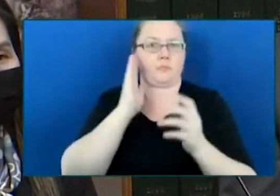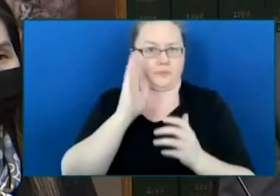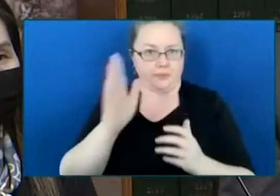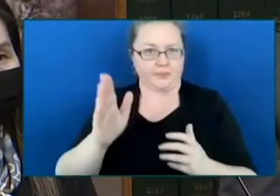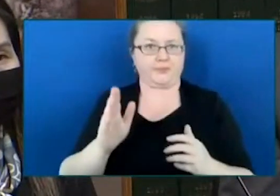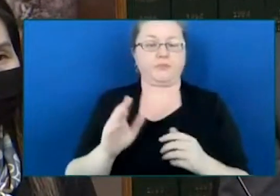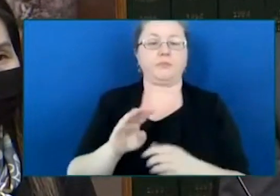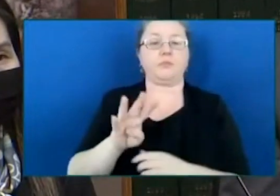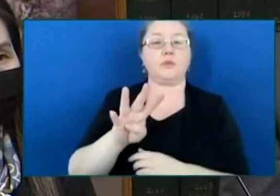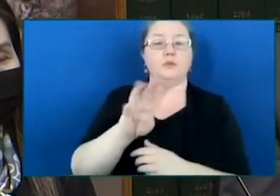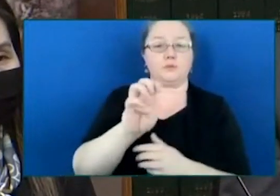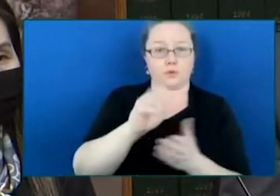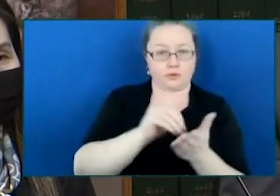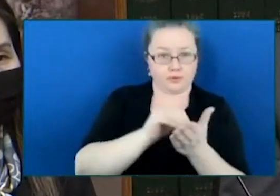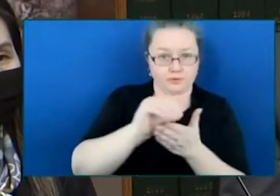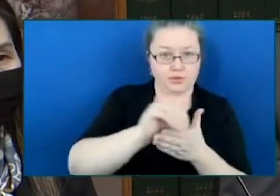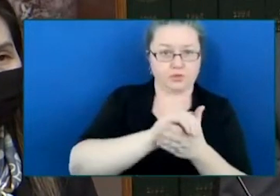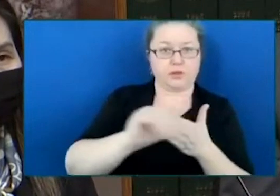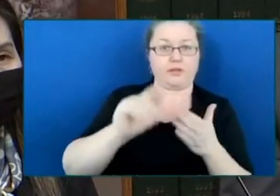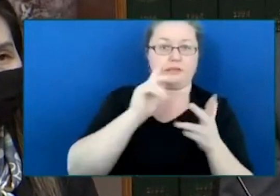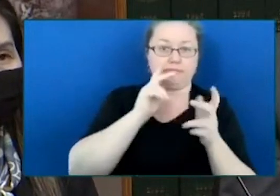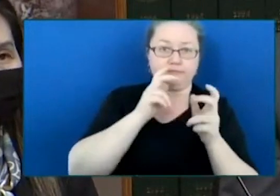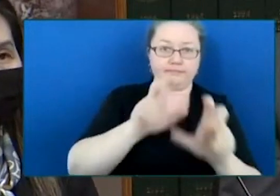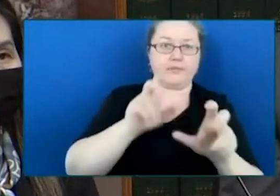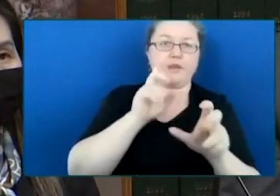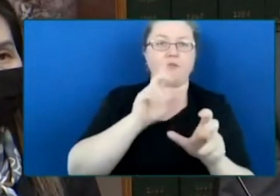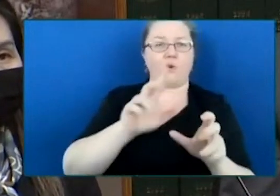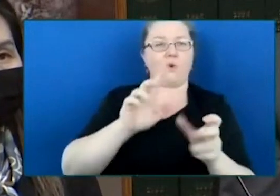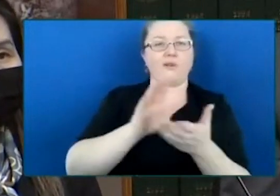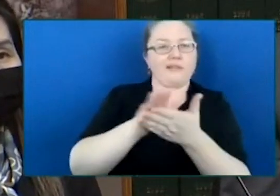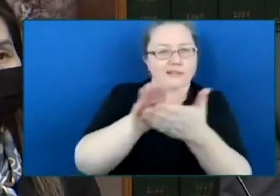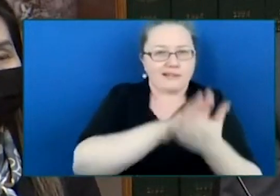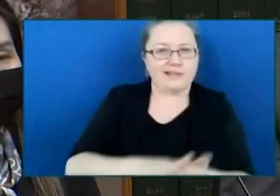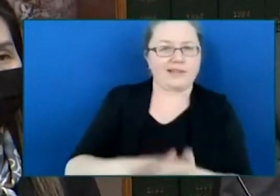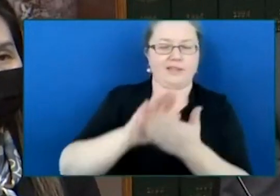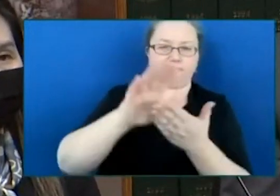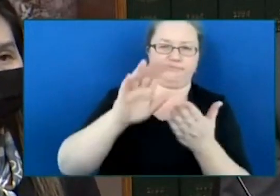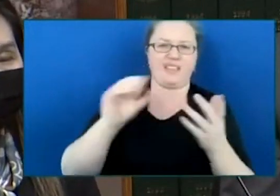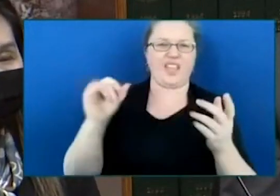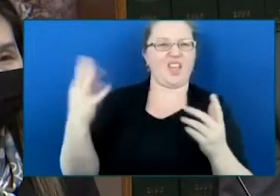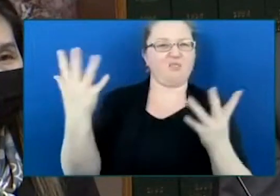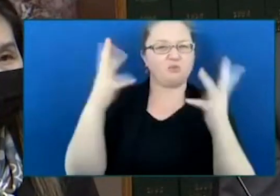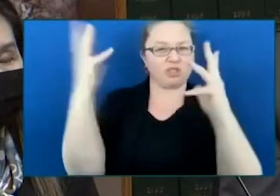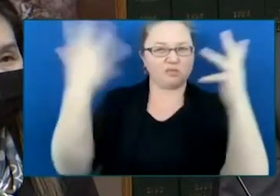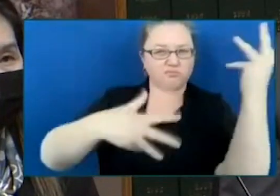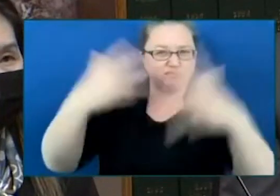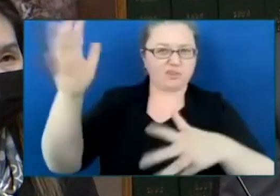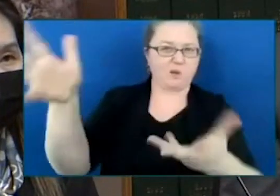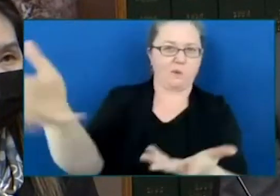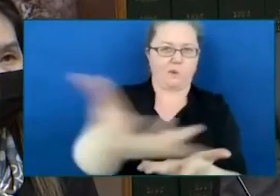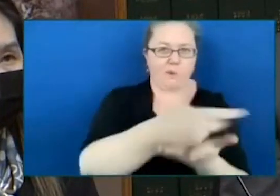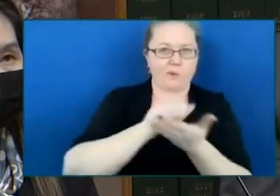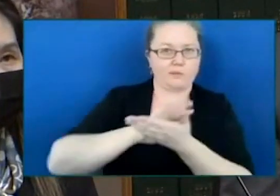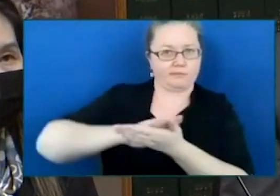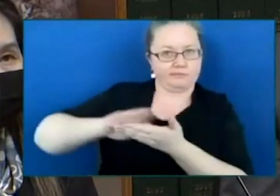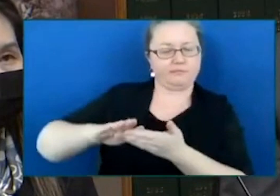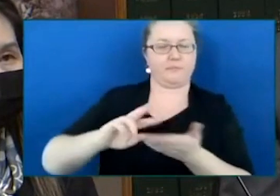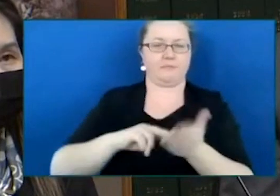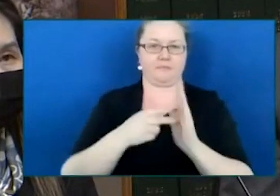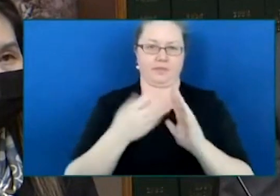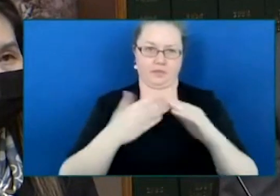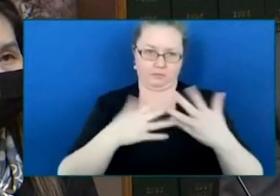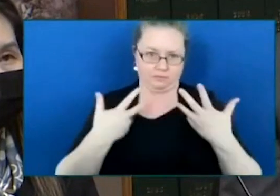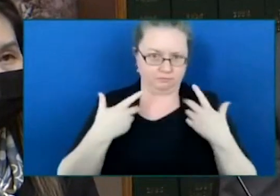$400 million will cover known costs from removing debris to providing financial assistance for hard-hit people, businesses, and communities. An